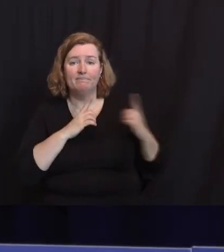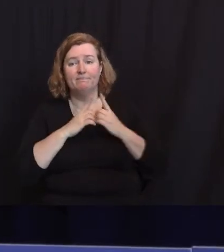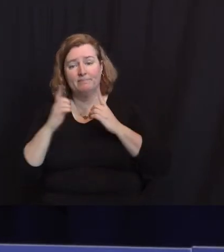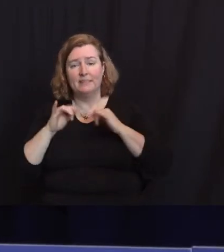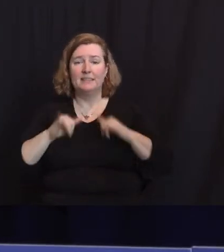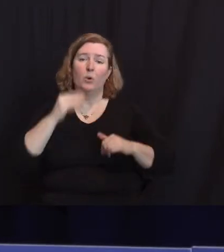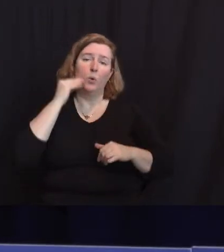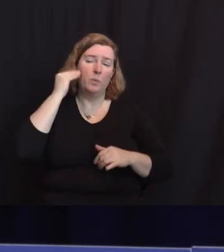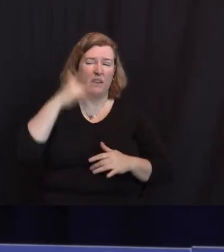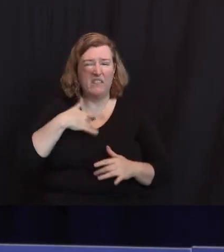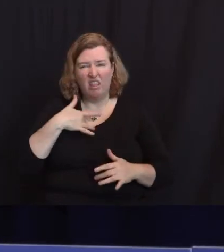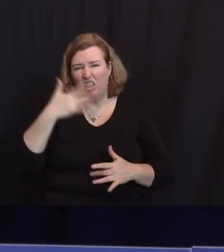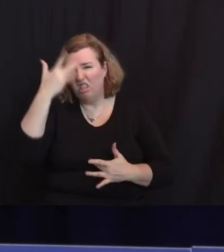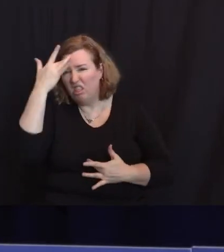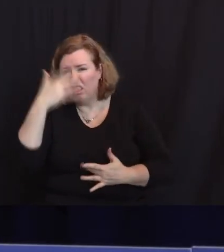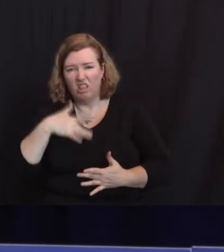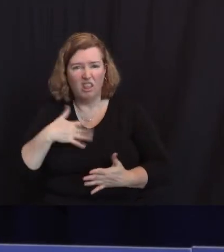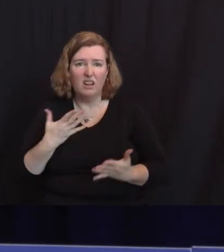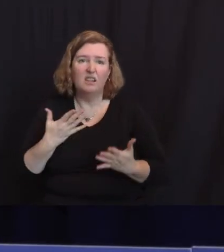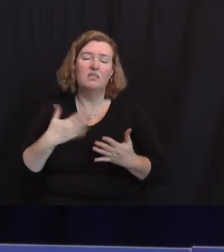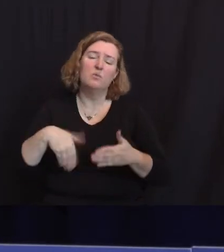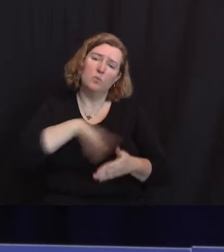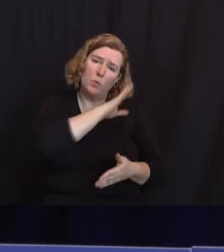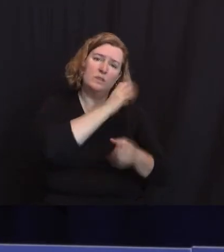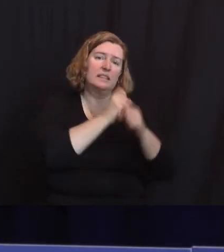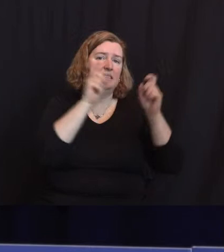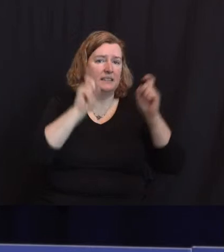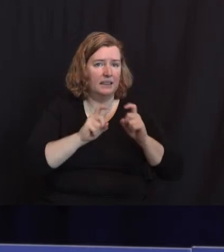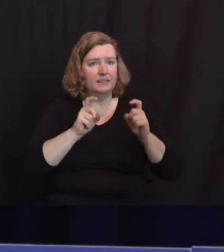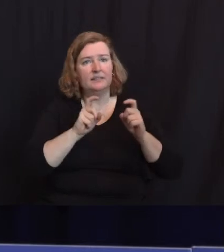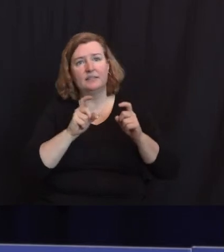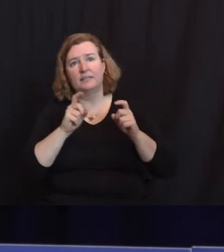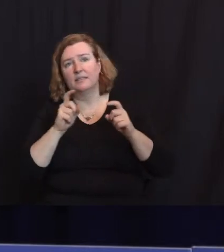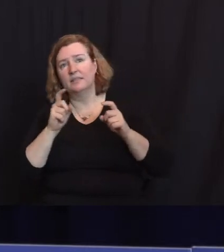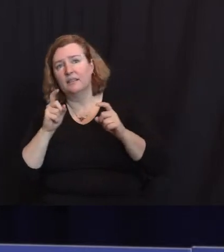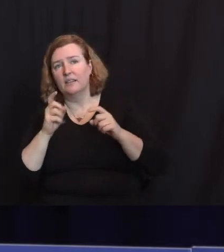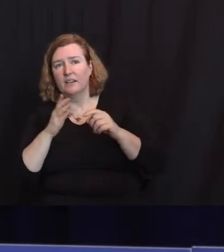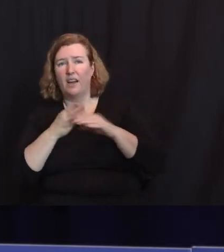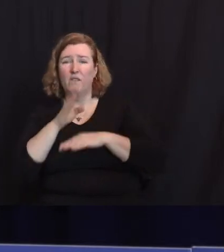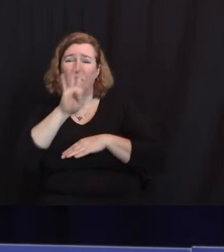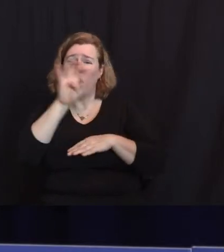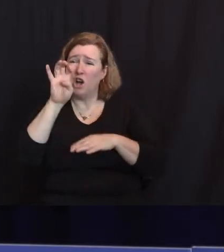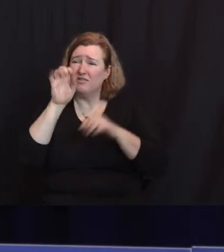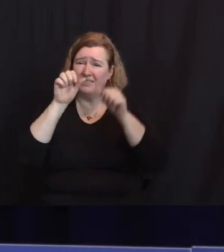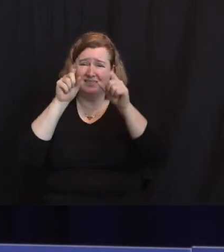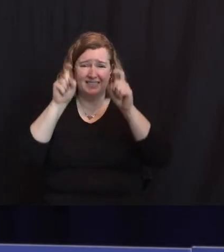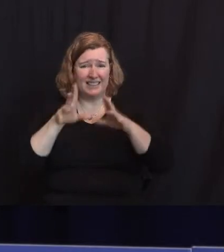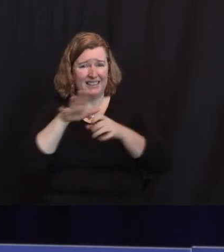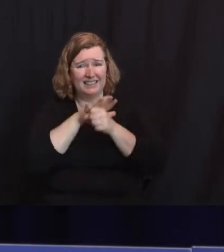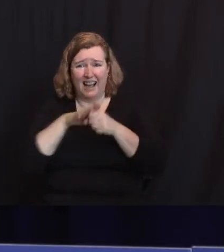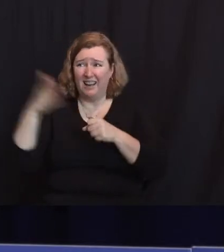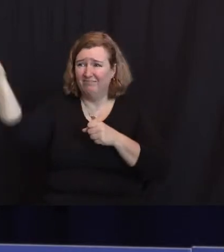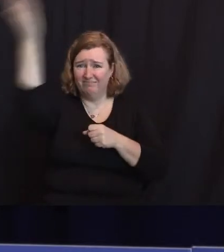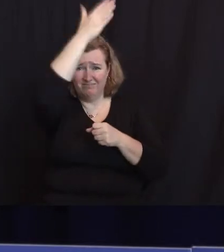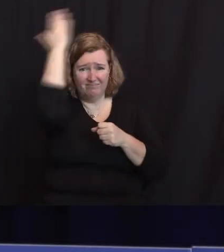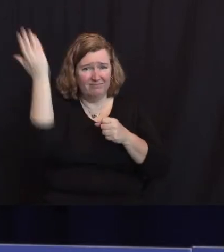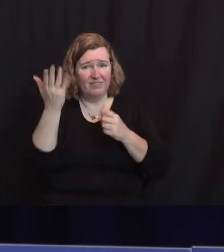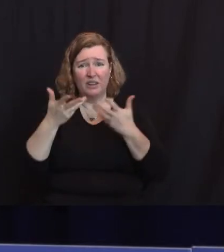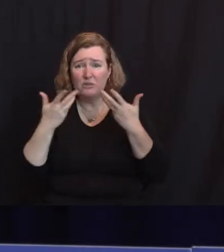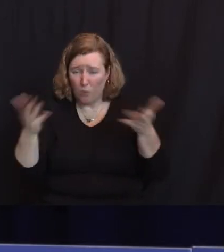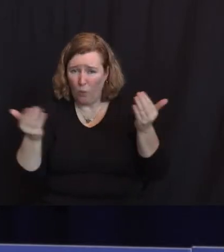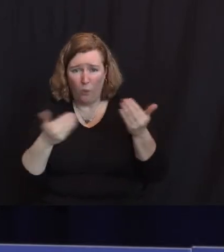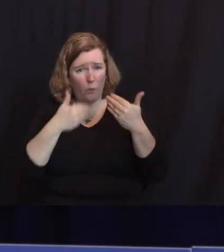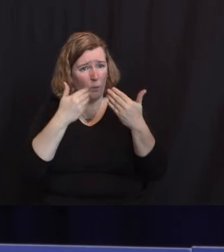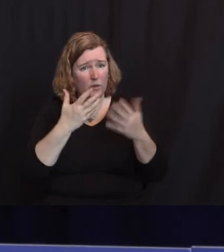sick, get tested at over 400 testing sites that we have open and waiting for you. Get